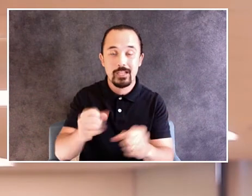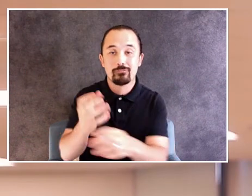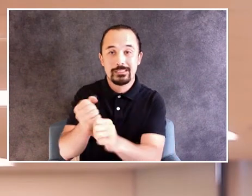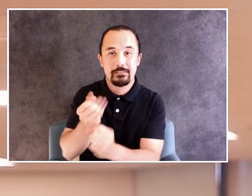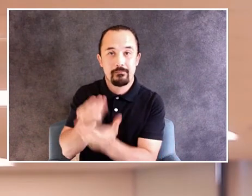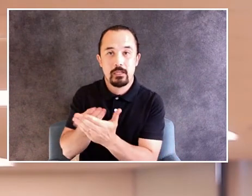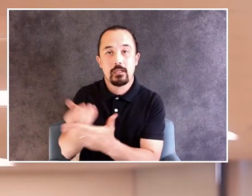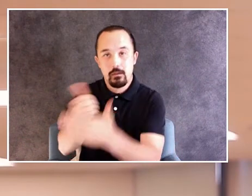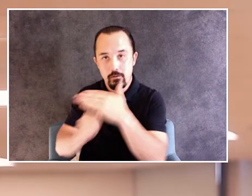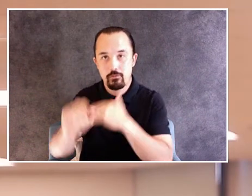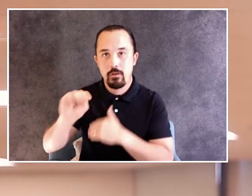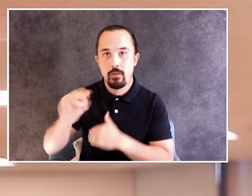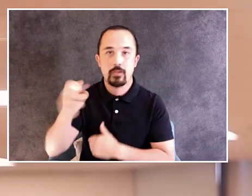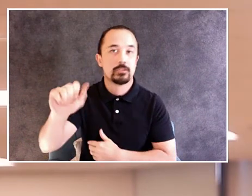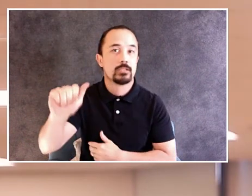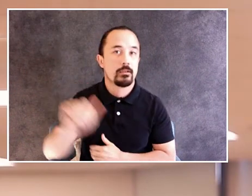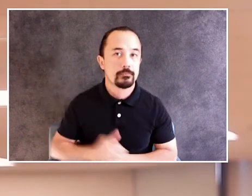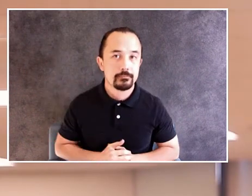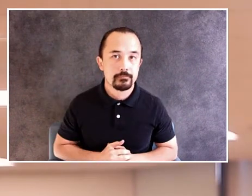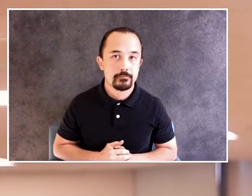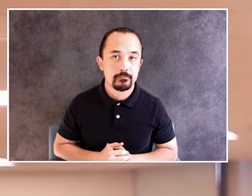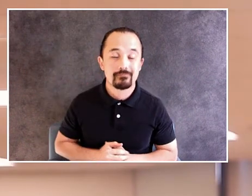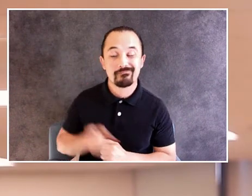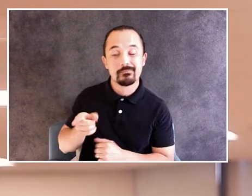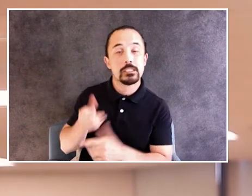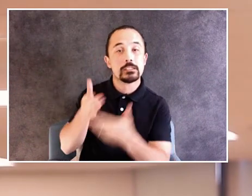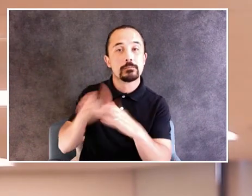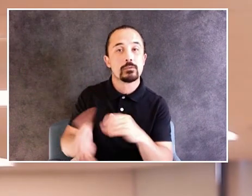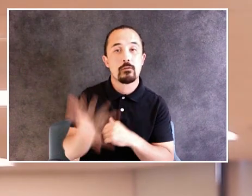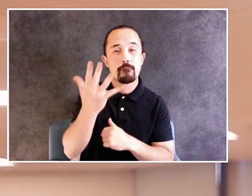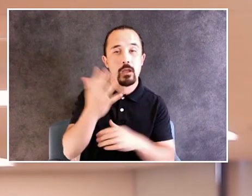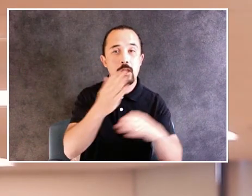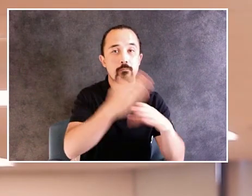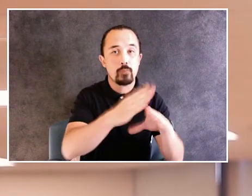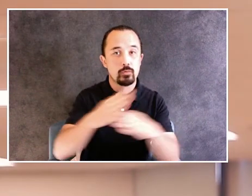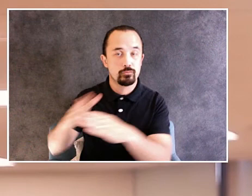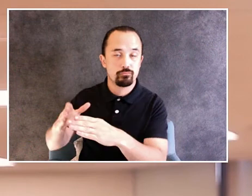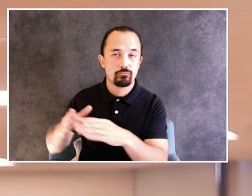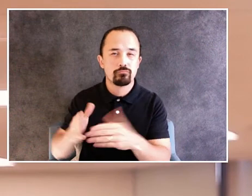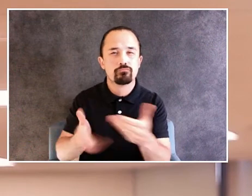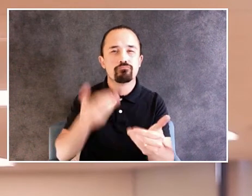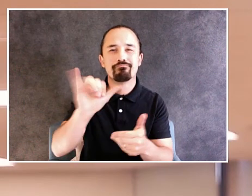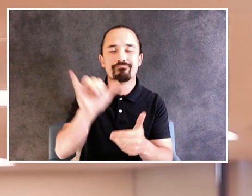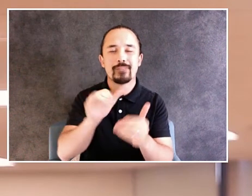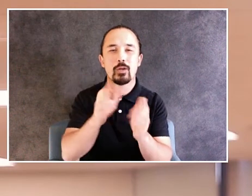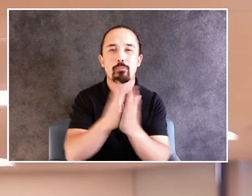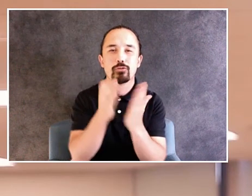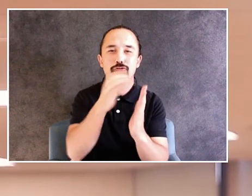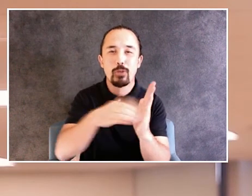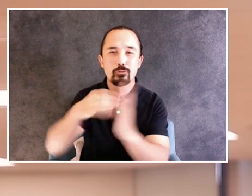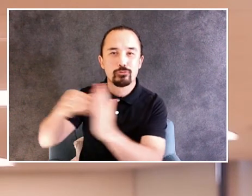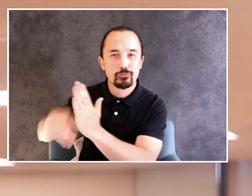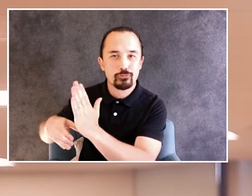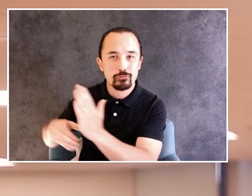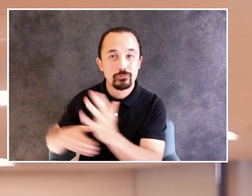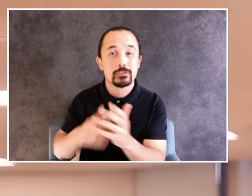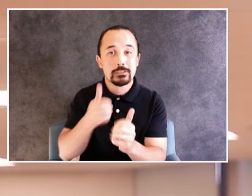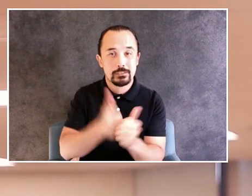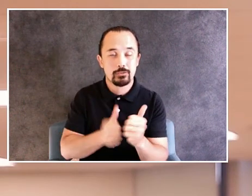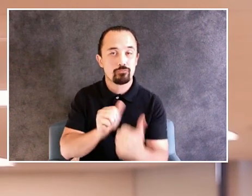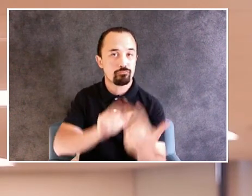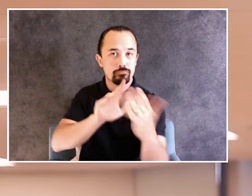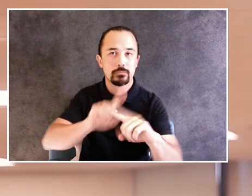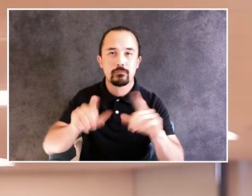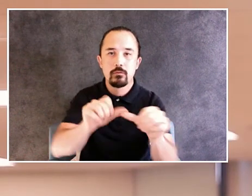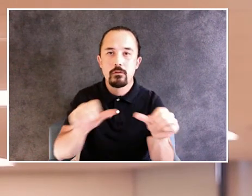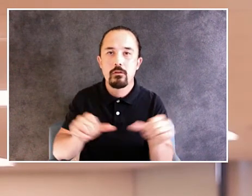the MHSA. MHSA is divided into 5 components, almost like chapters in a book. Each component addresses a different area